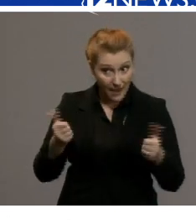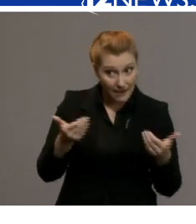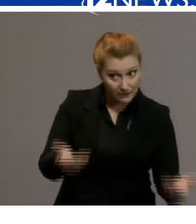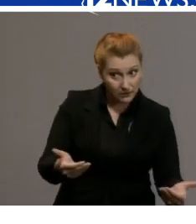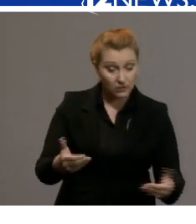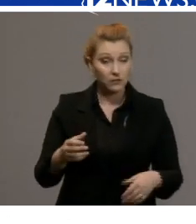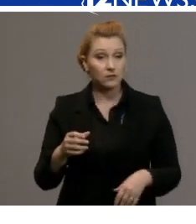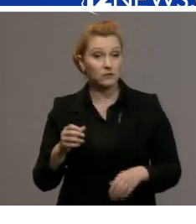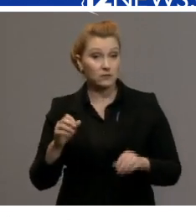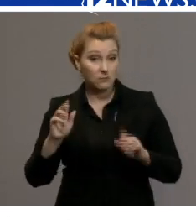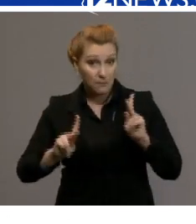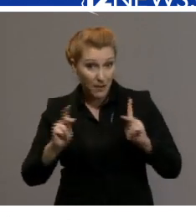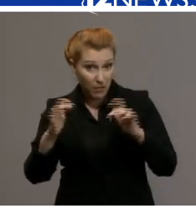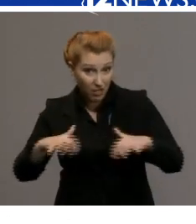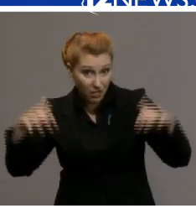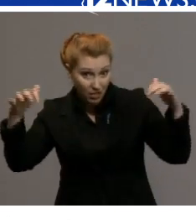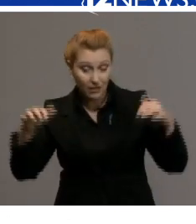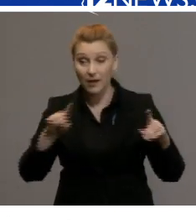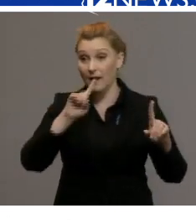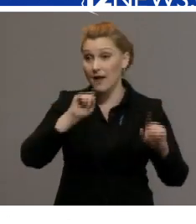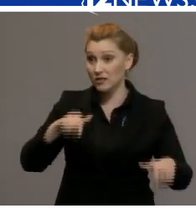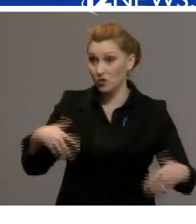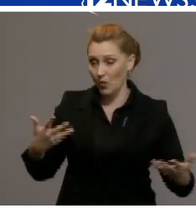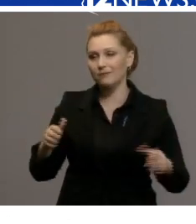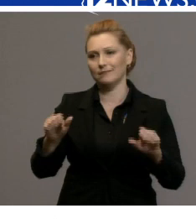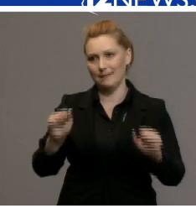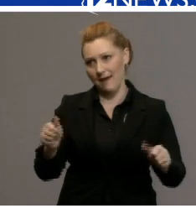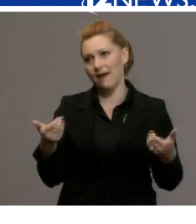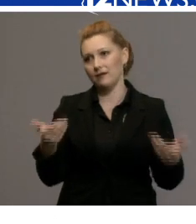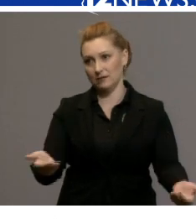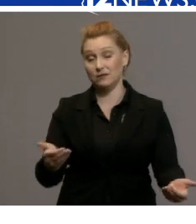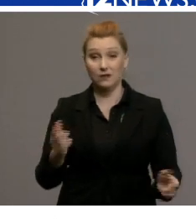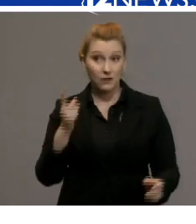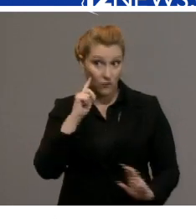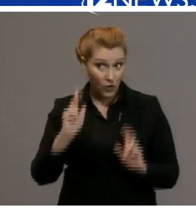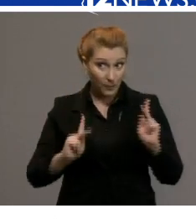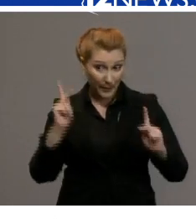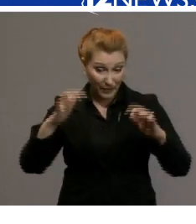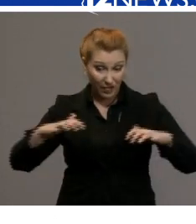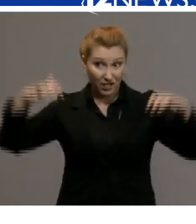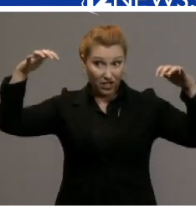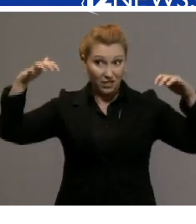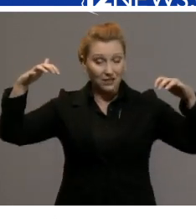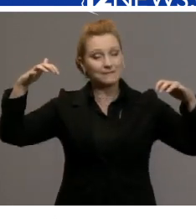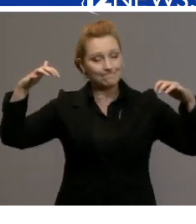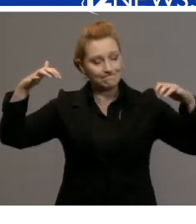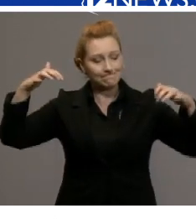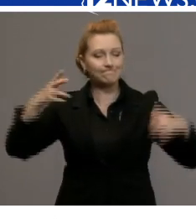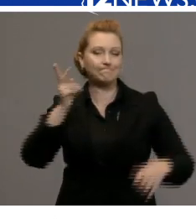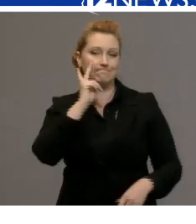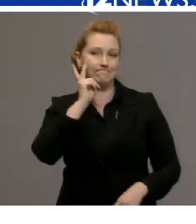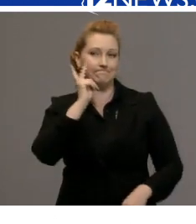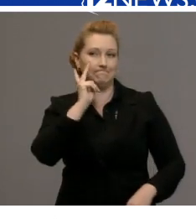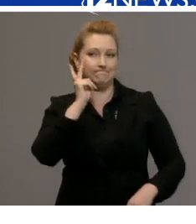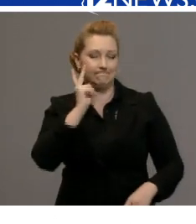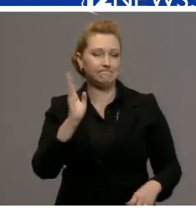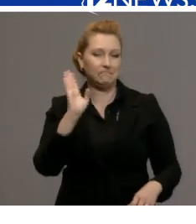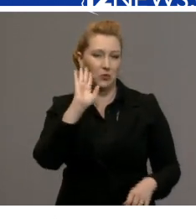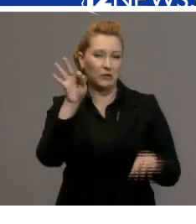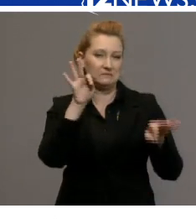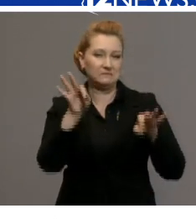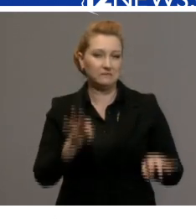rodeo. In terms of people in the stands, there will be more to follow on that. Of course, what we want to see